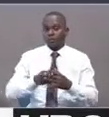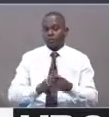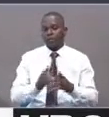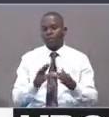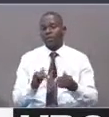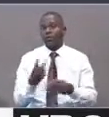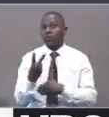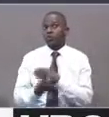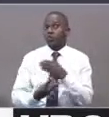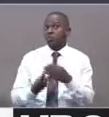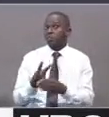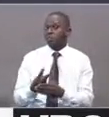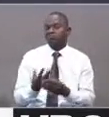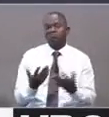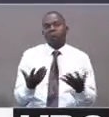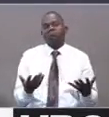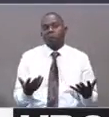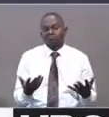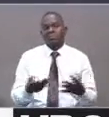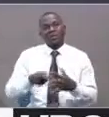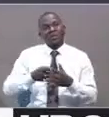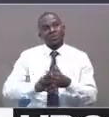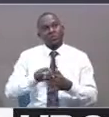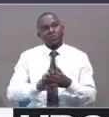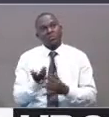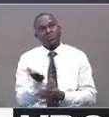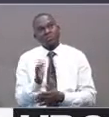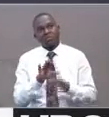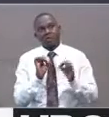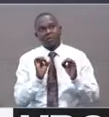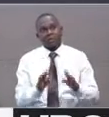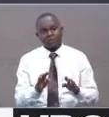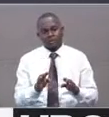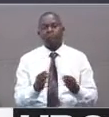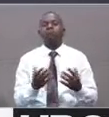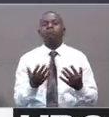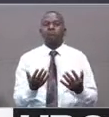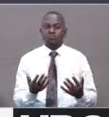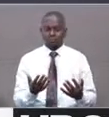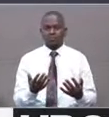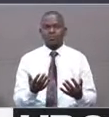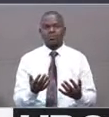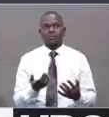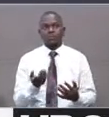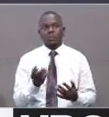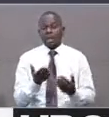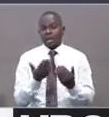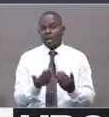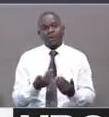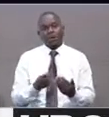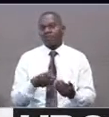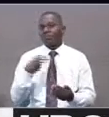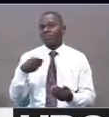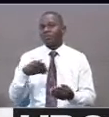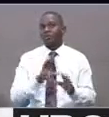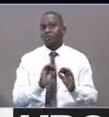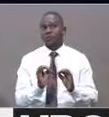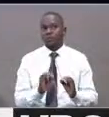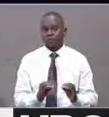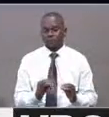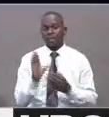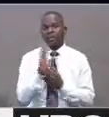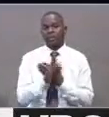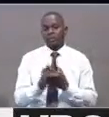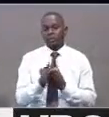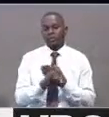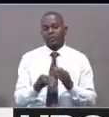now 2 years that the engine hasn't come back. So as we are right now, we don't have the equipment. The district